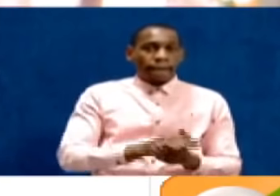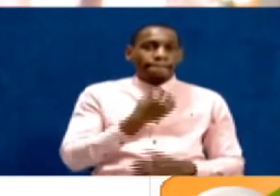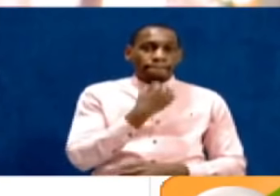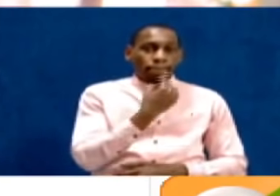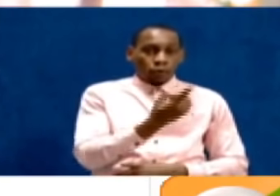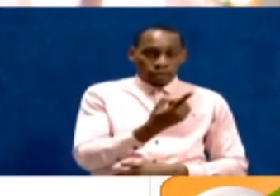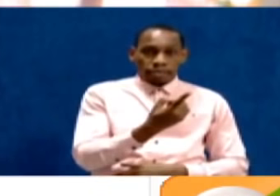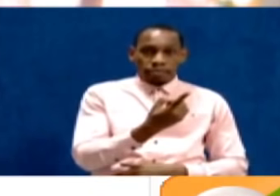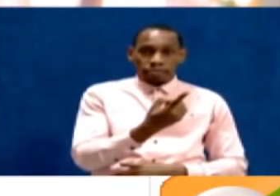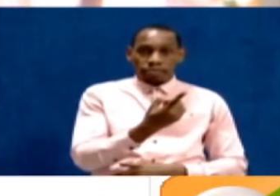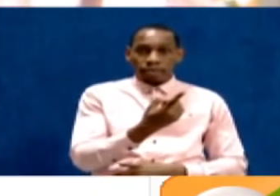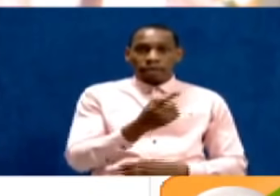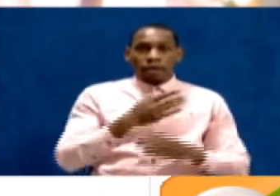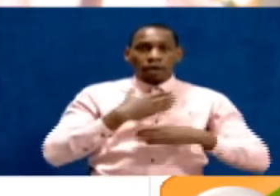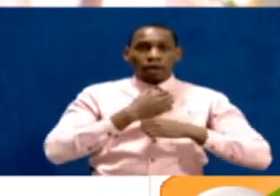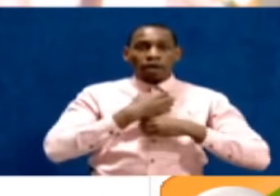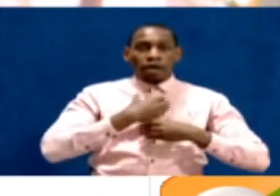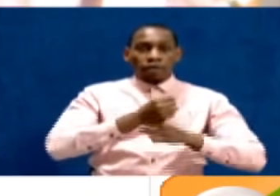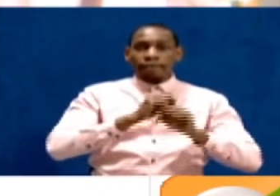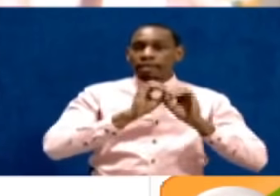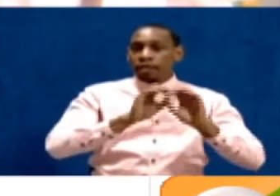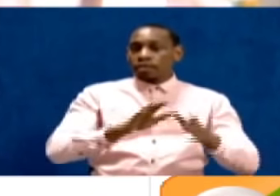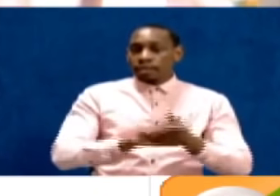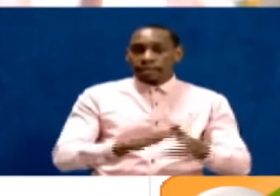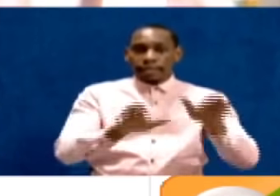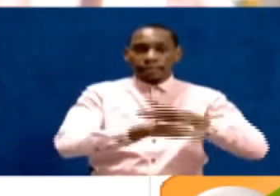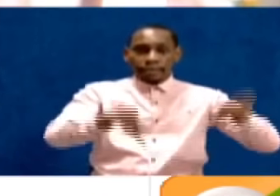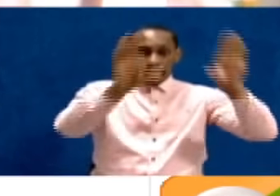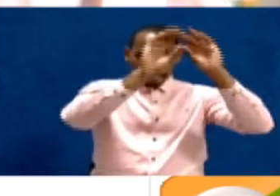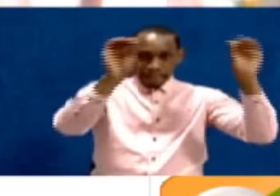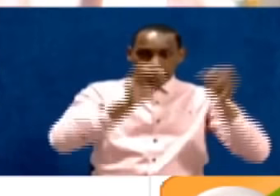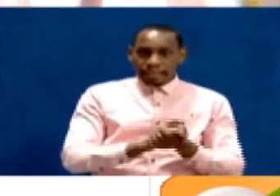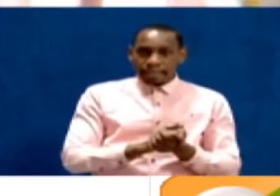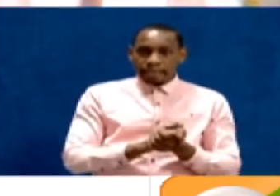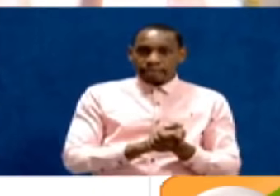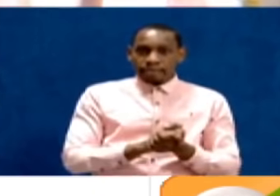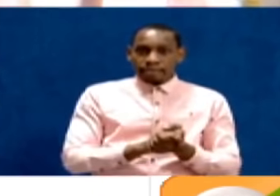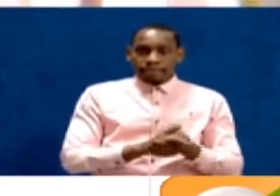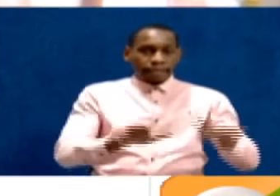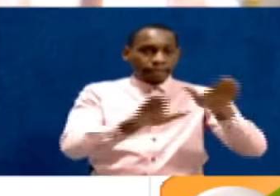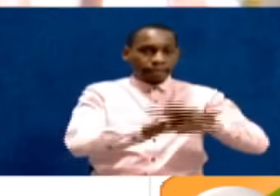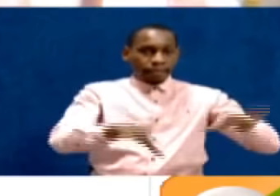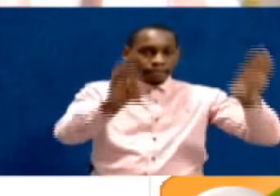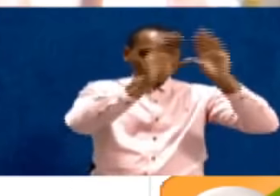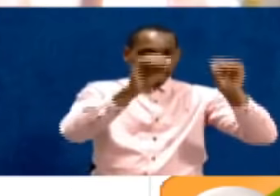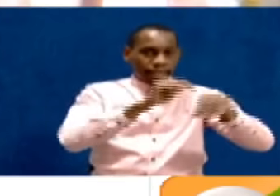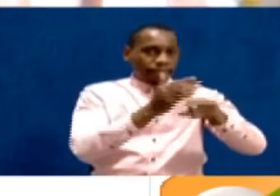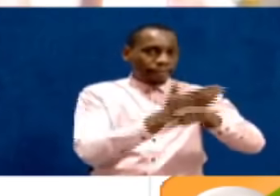2002, Moi had ceased to have confidence in his deputy president or his vice president